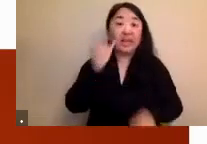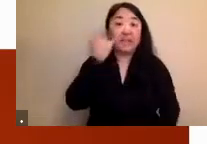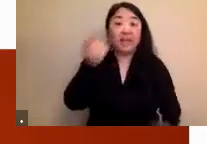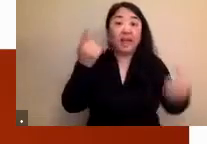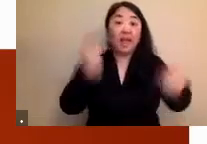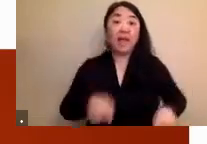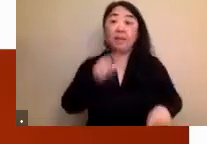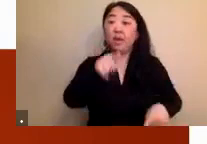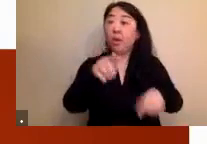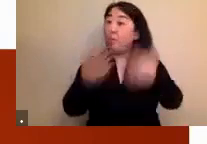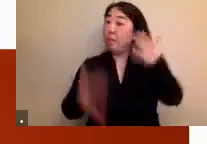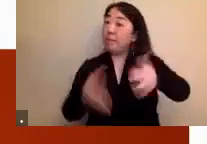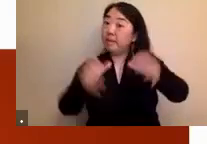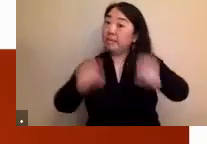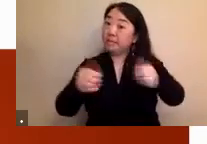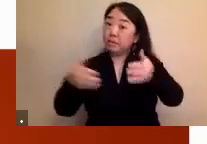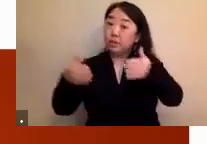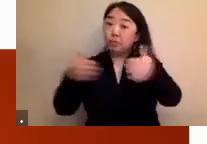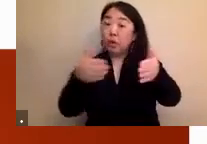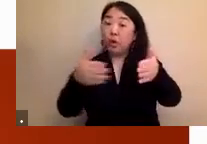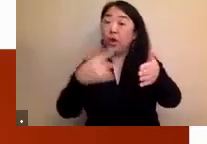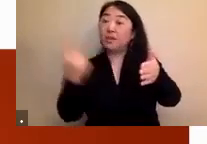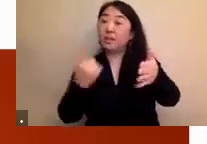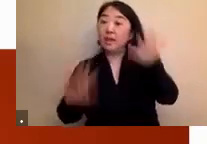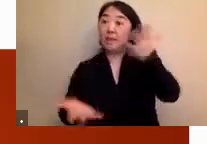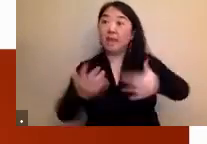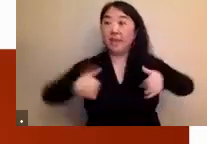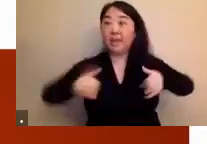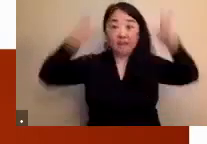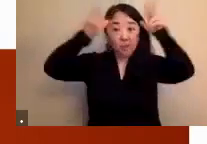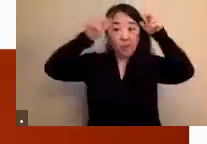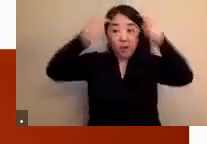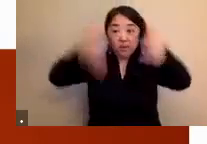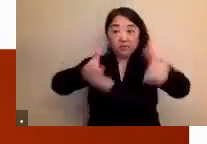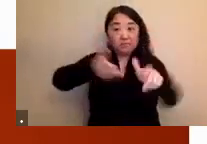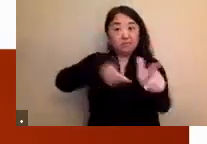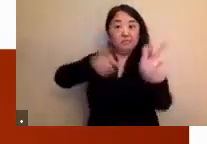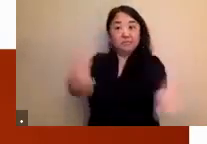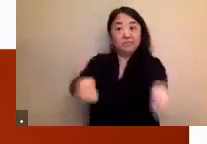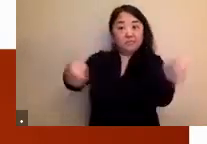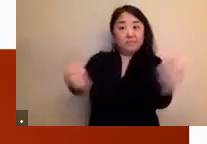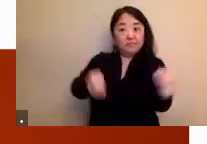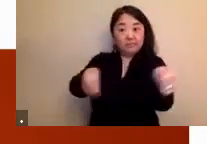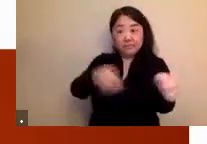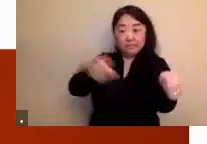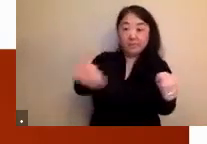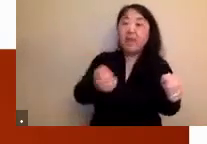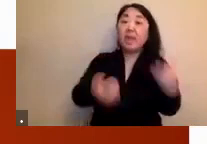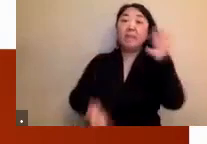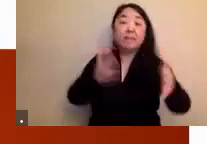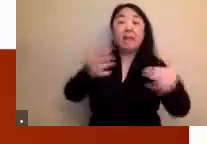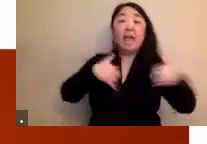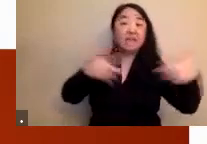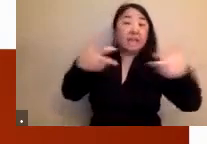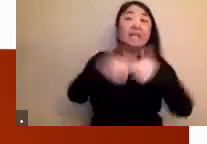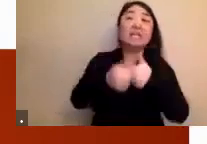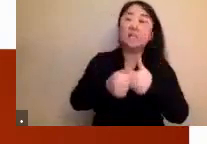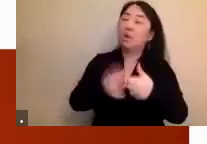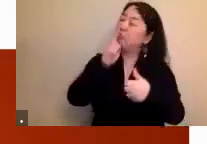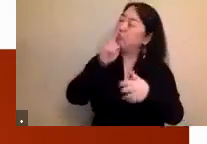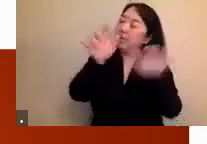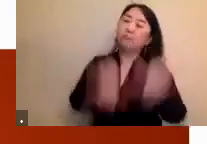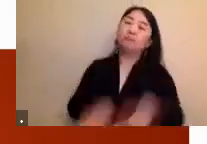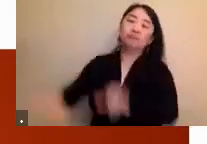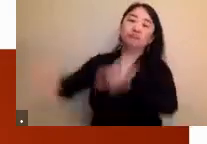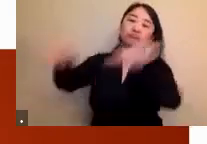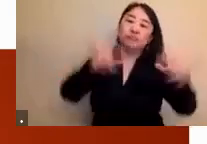roadway possibly with someone who was on a horse-driven carriage or and it was very common to see that. And